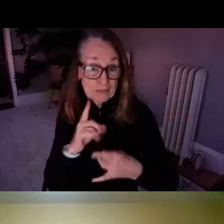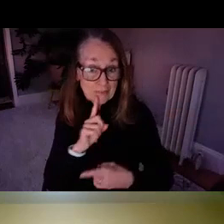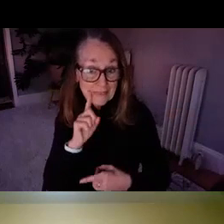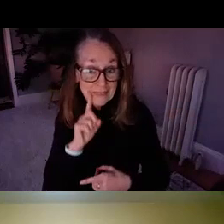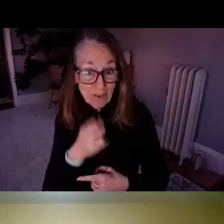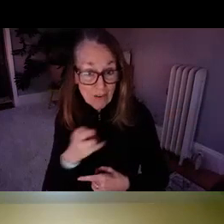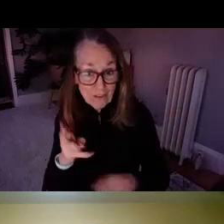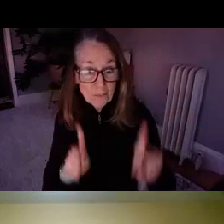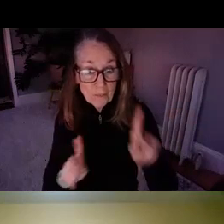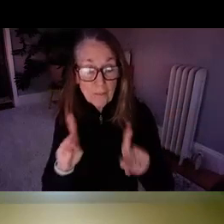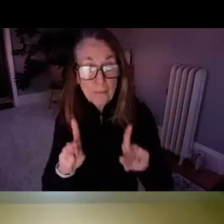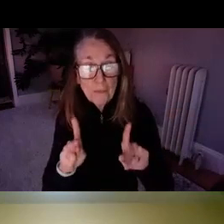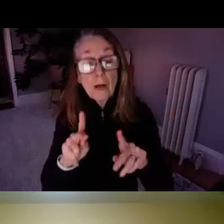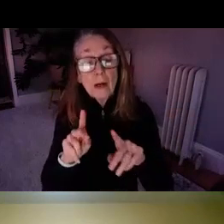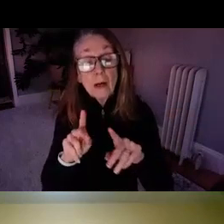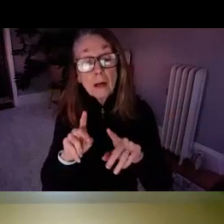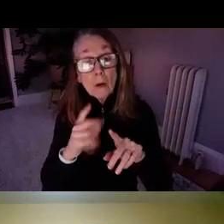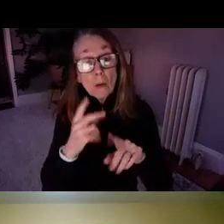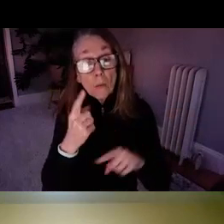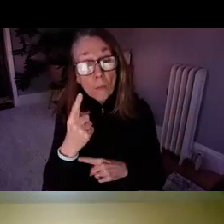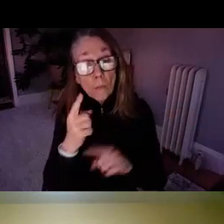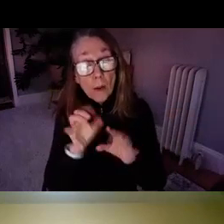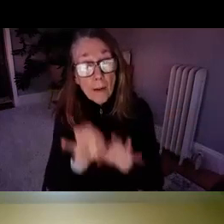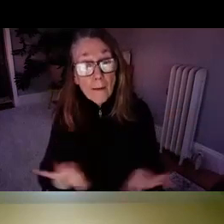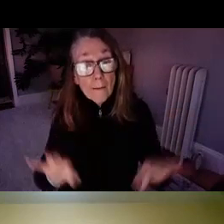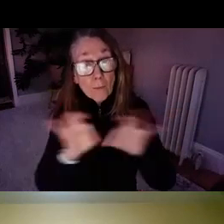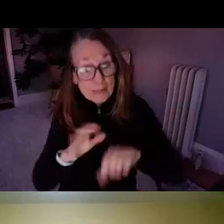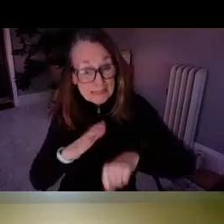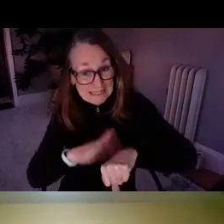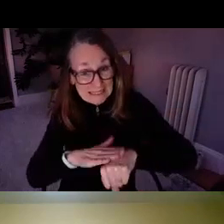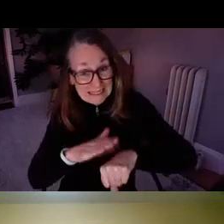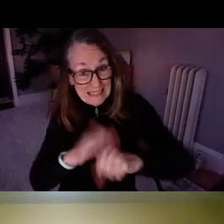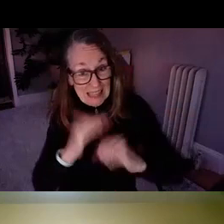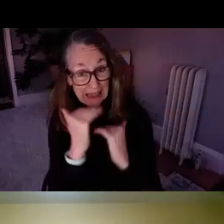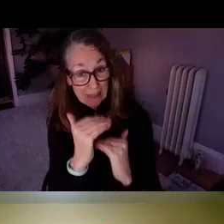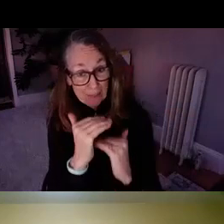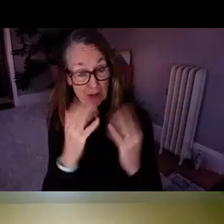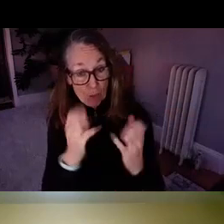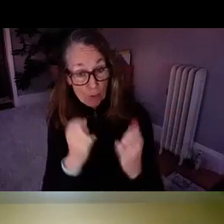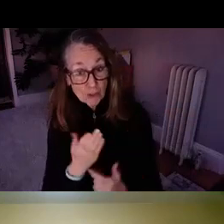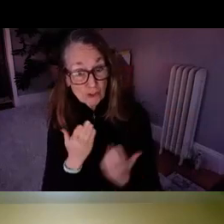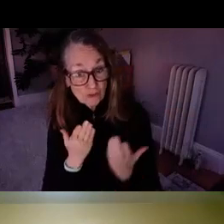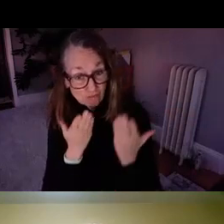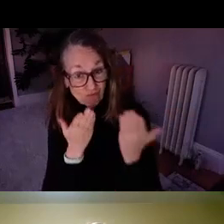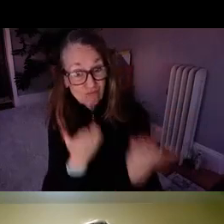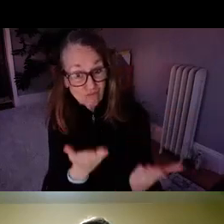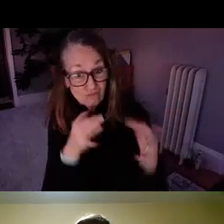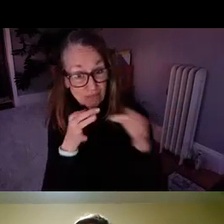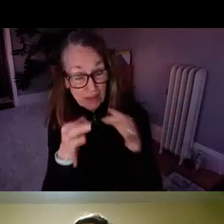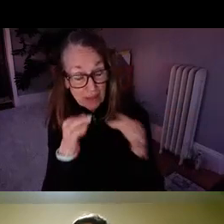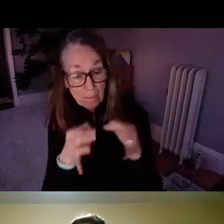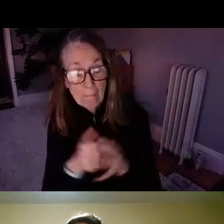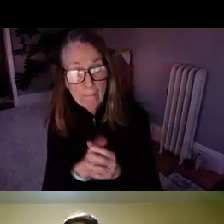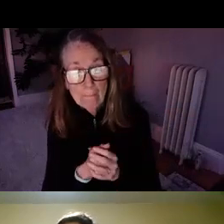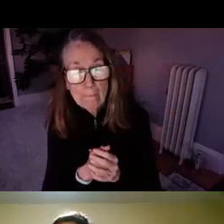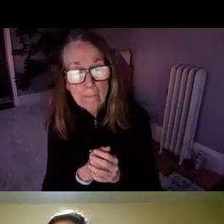is also a quite important caveat and limitation that I want to put forth, which is a